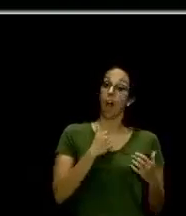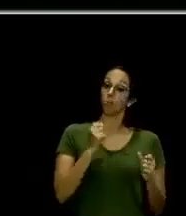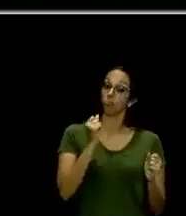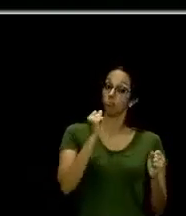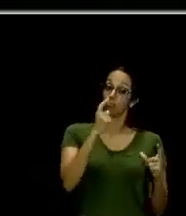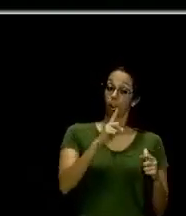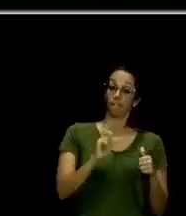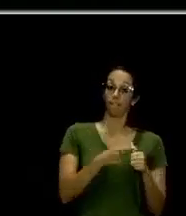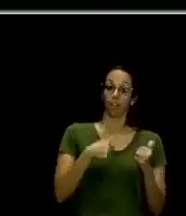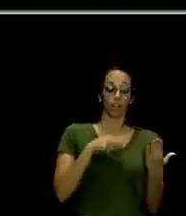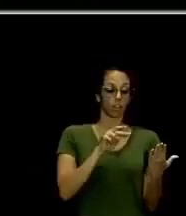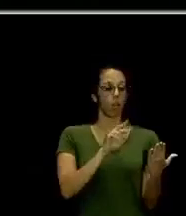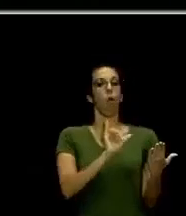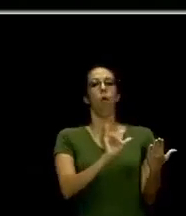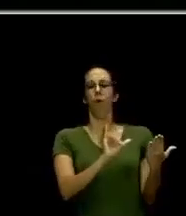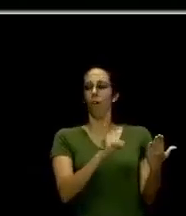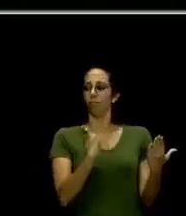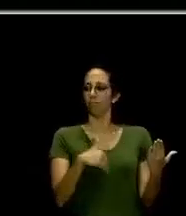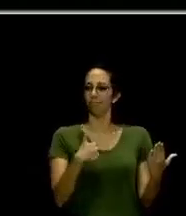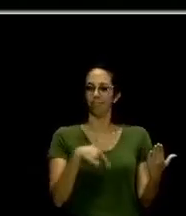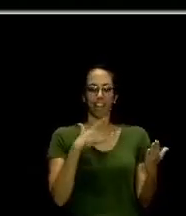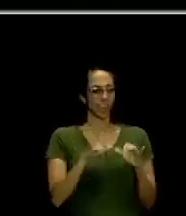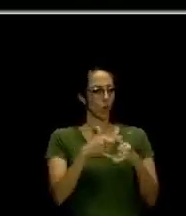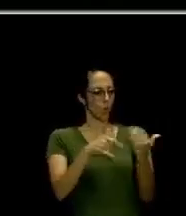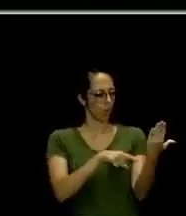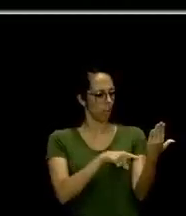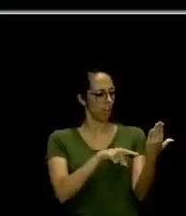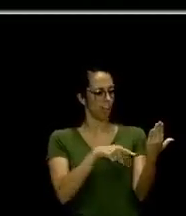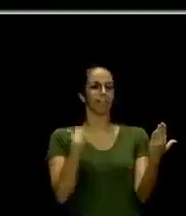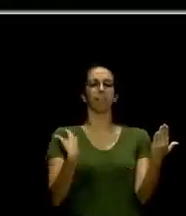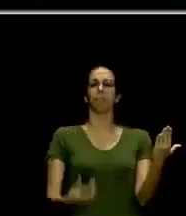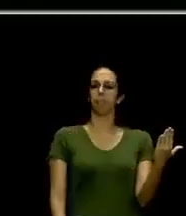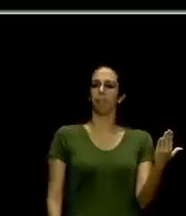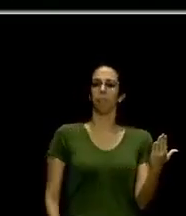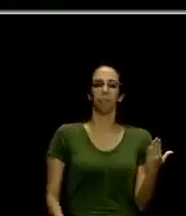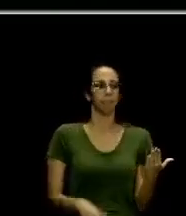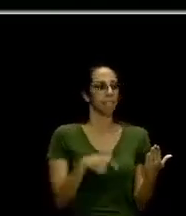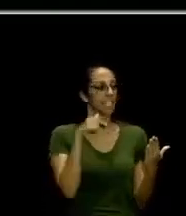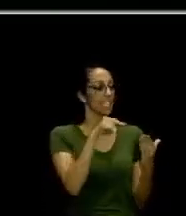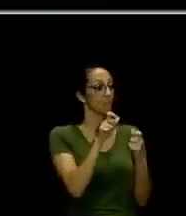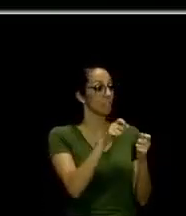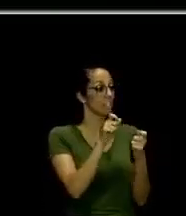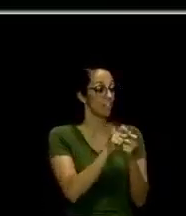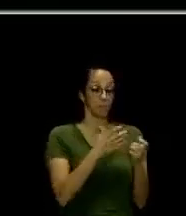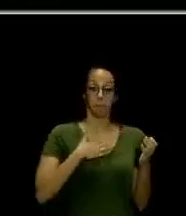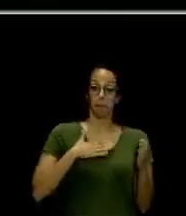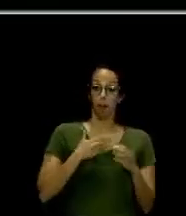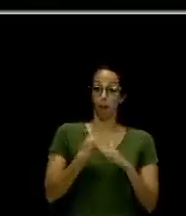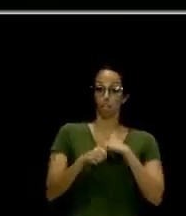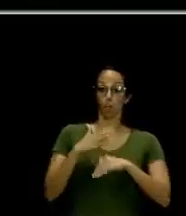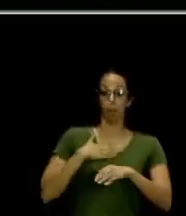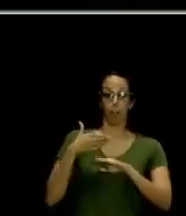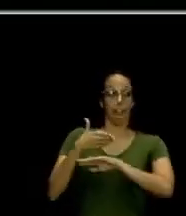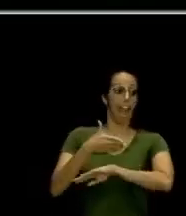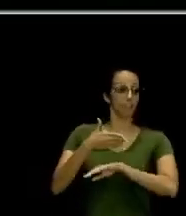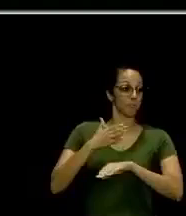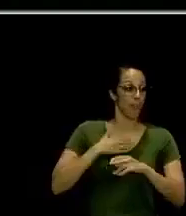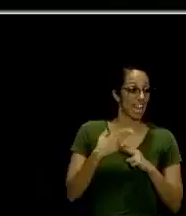I was just standing up here, and then the award came out, and it was Bill Galvano gets the Bill Galvano Award, which